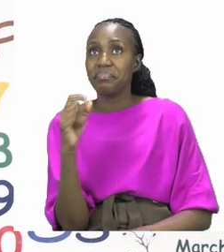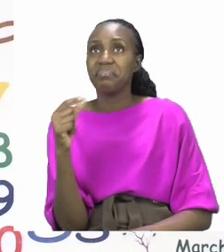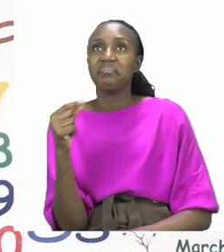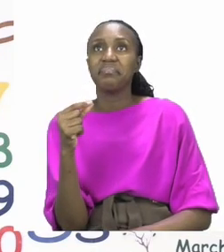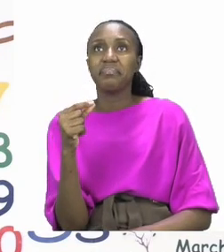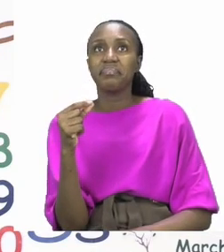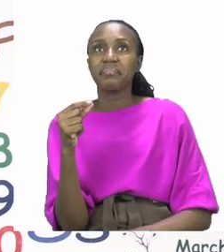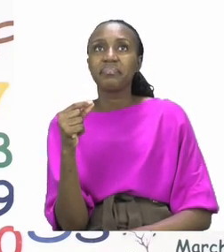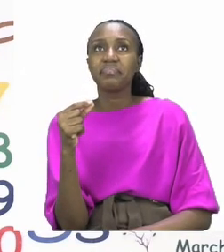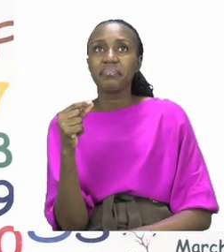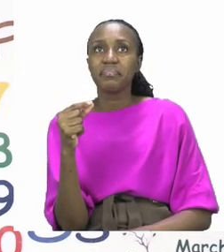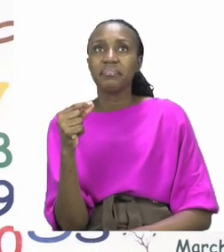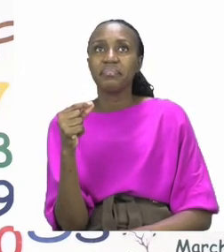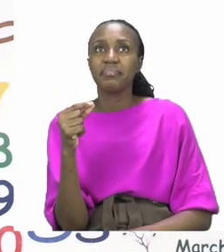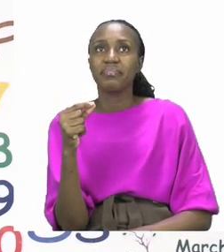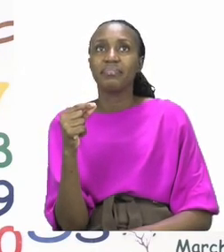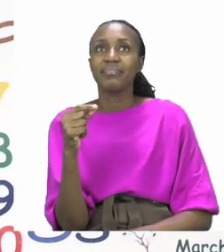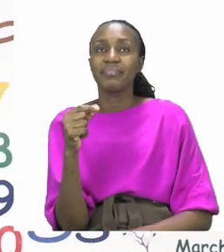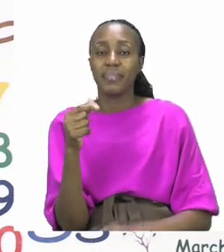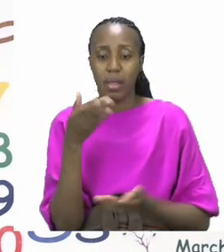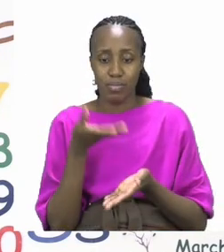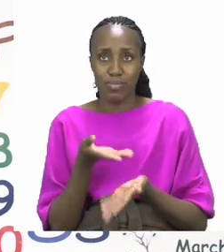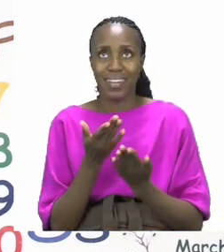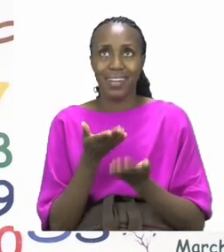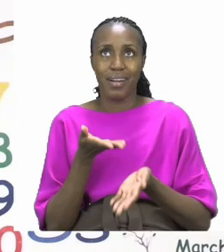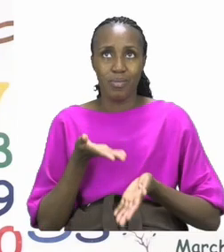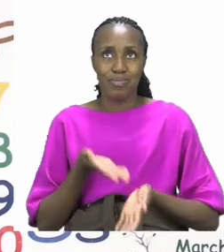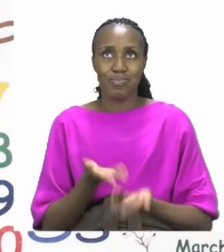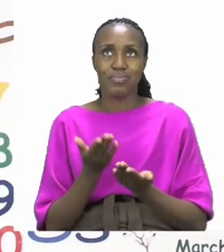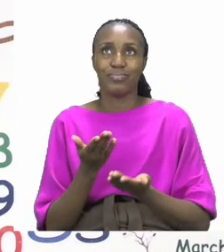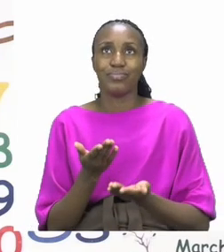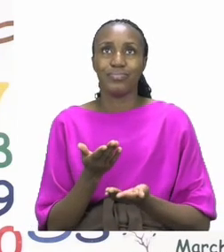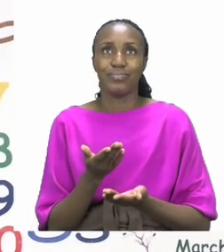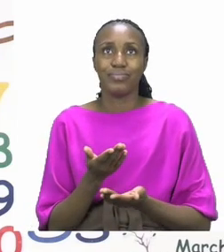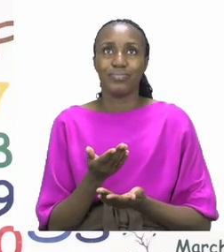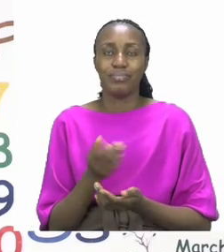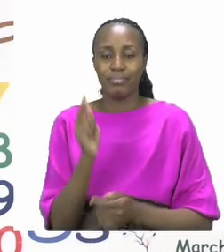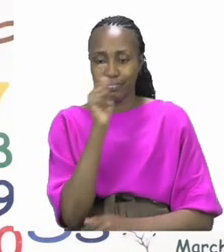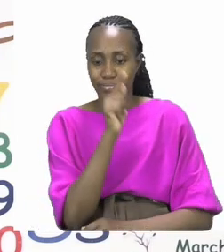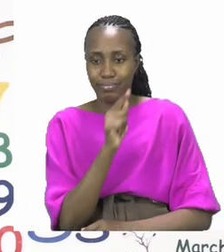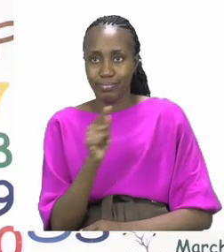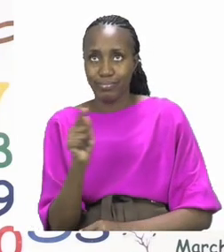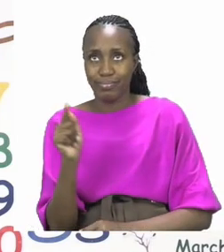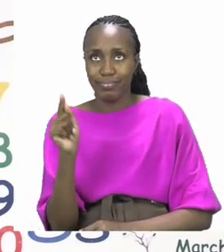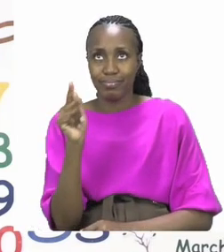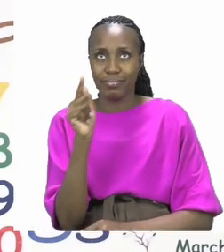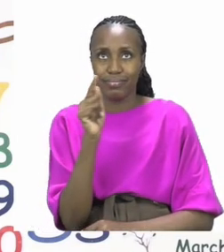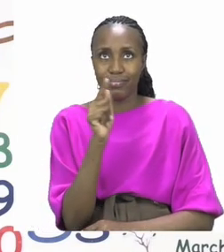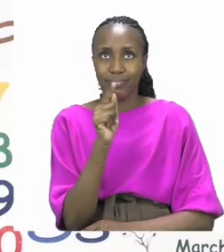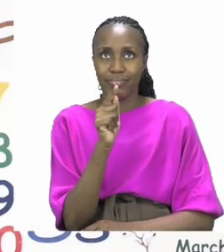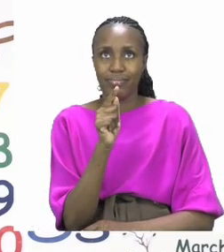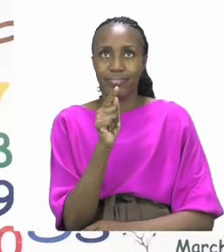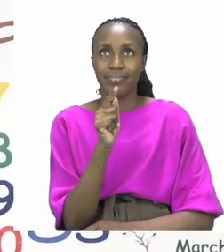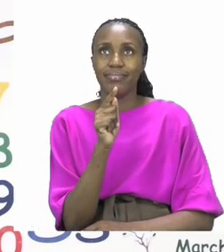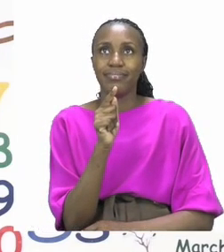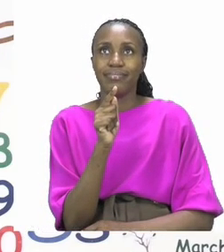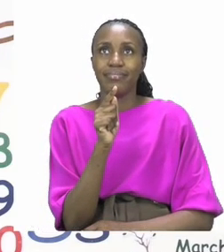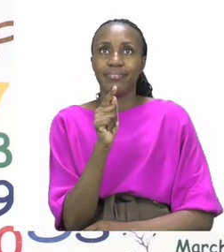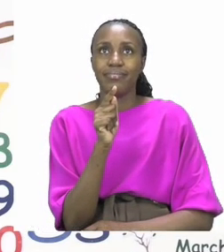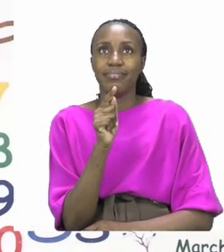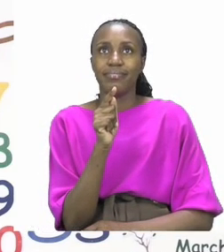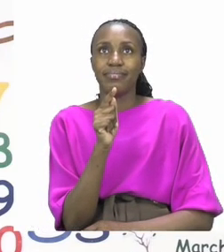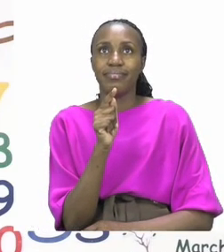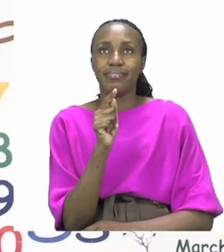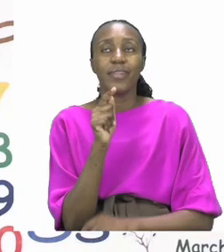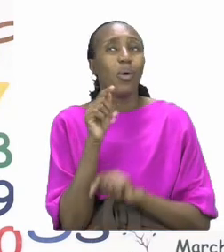a G, the word dig. So let's go around it nicely. Take